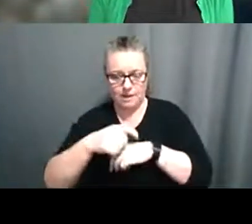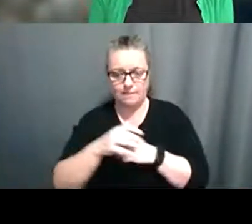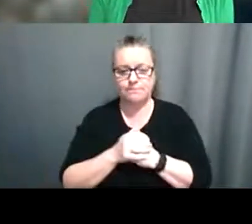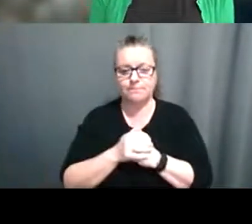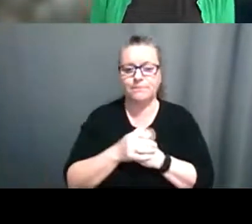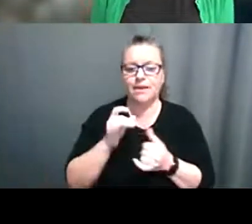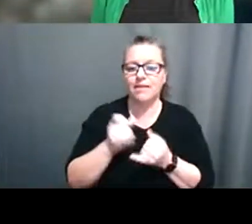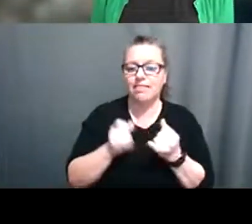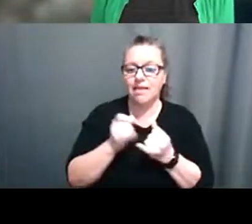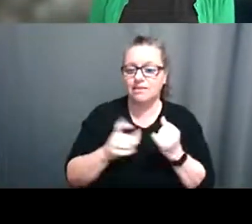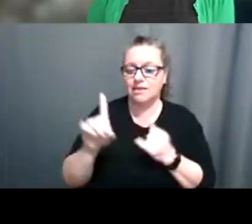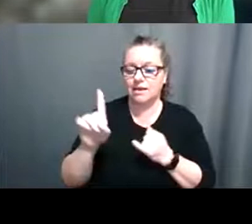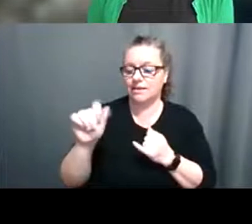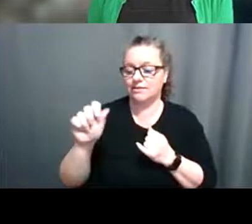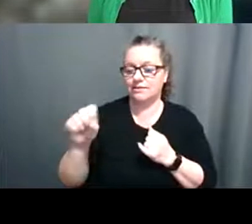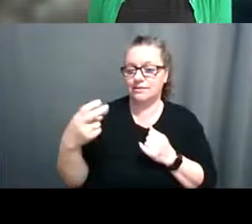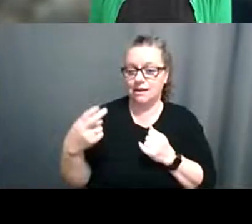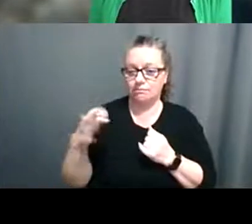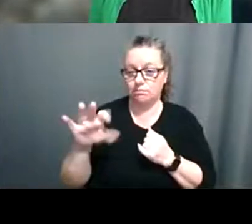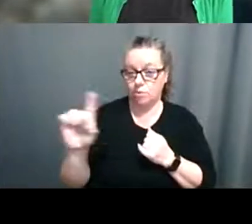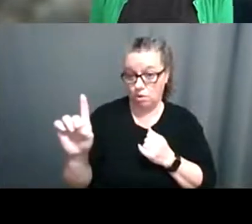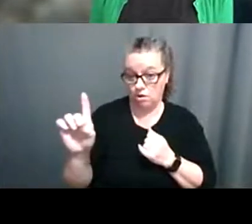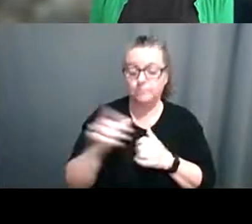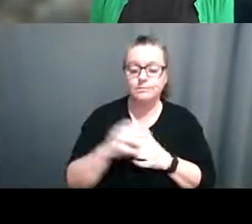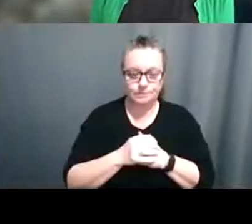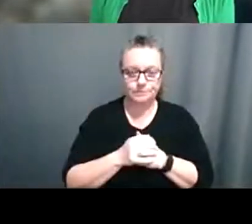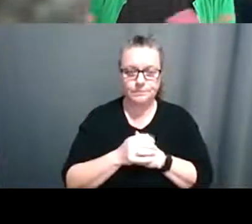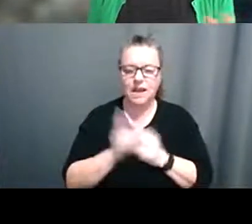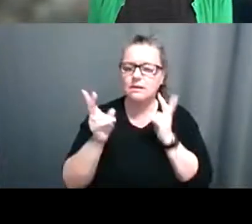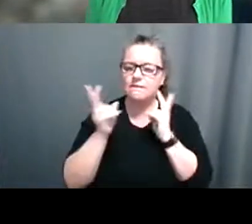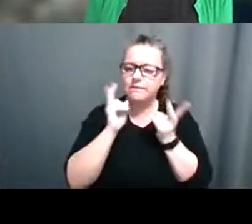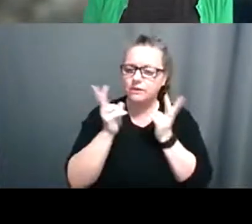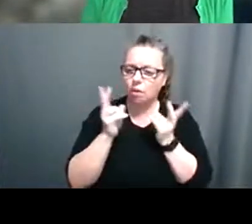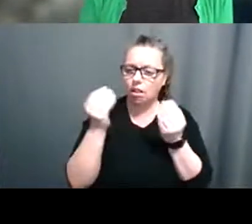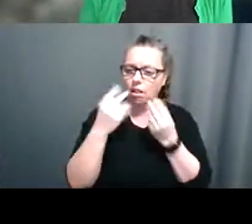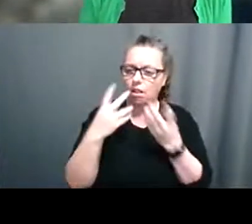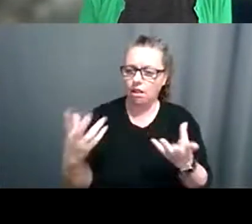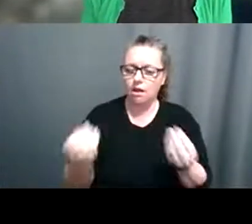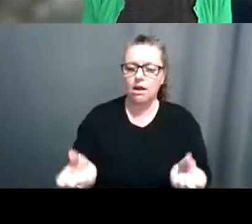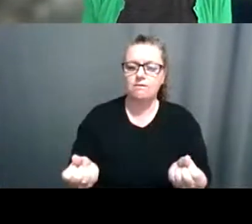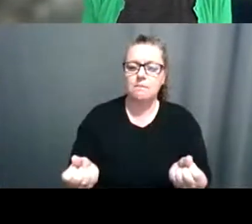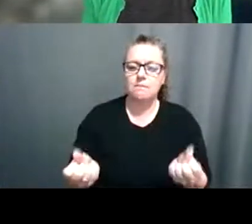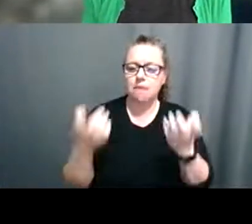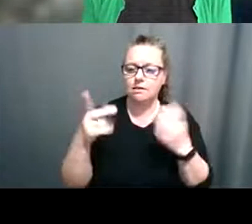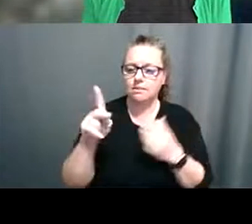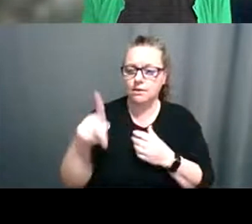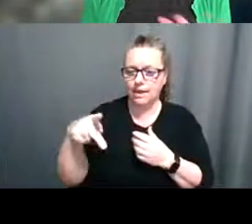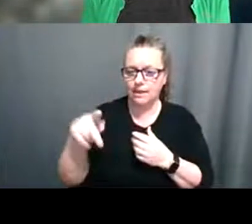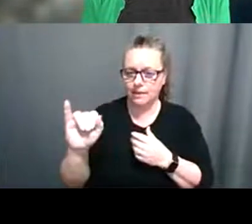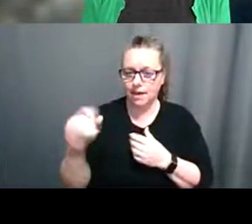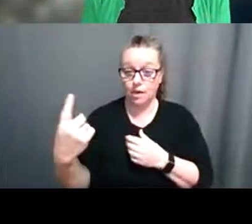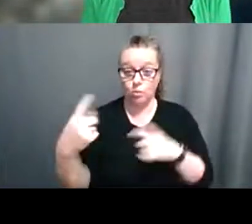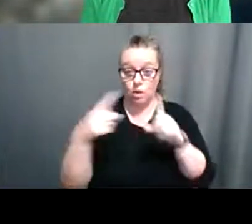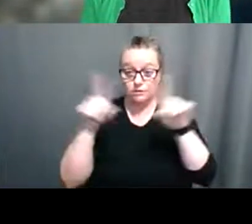finally, dashboards. Dashboards are a visual of multiple KPIs on one screen,